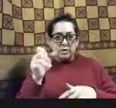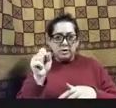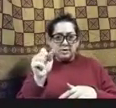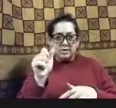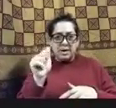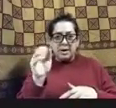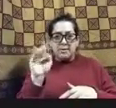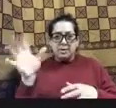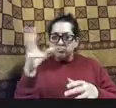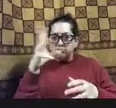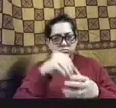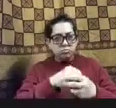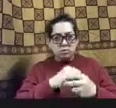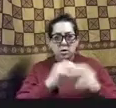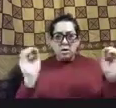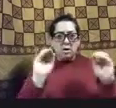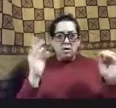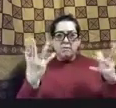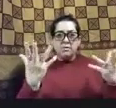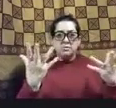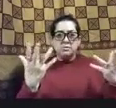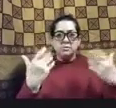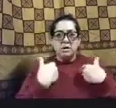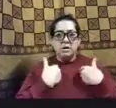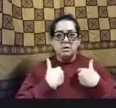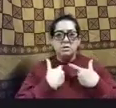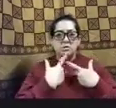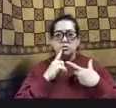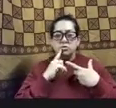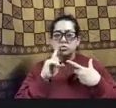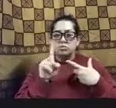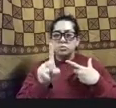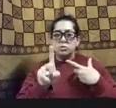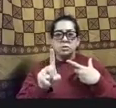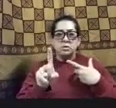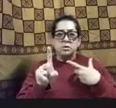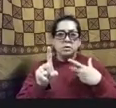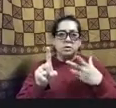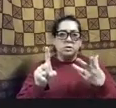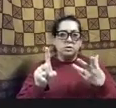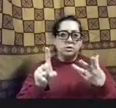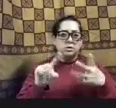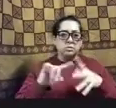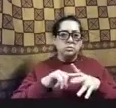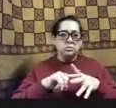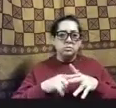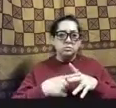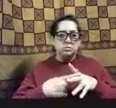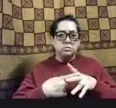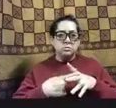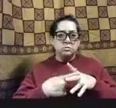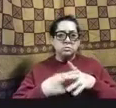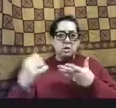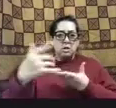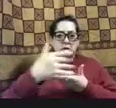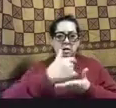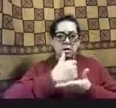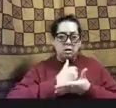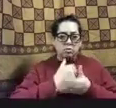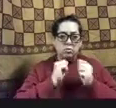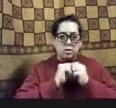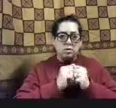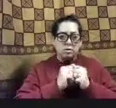did. Like, none of us had to reach out, and none of us had to start this gathering here